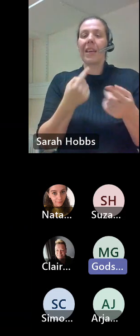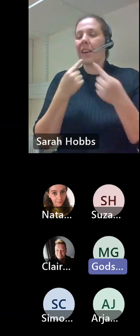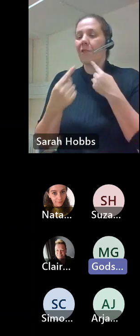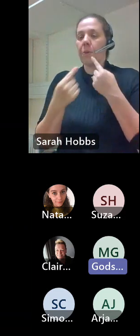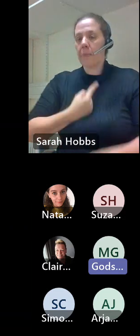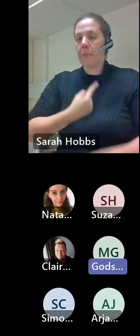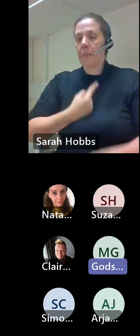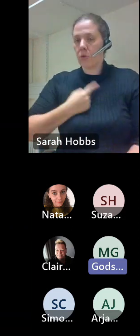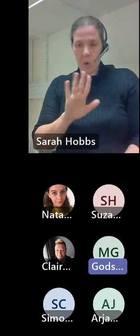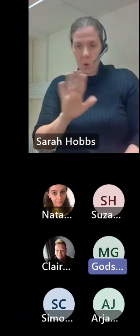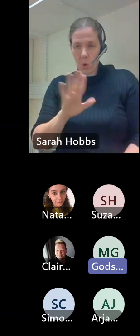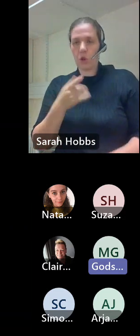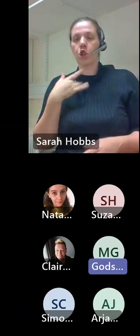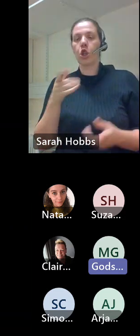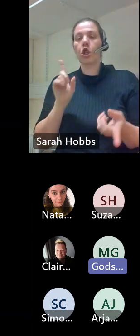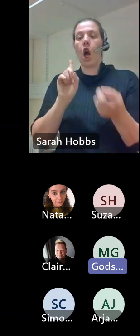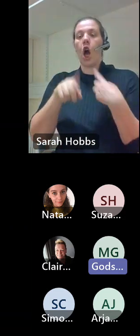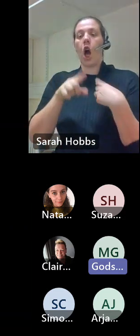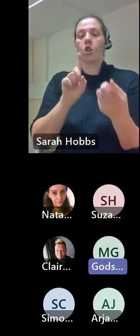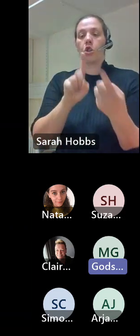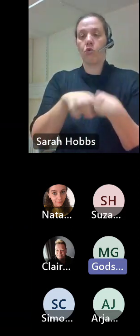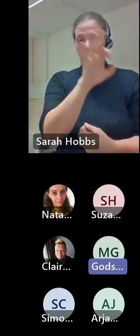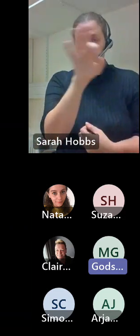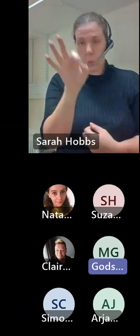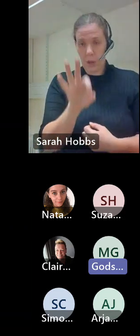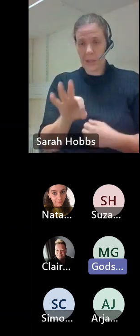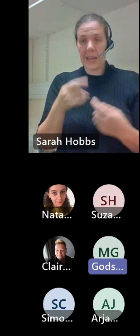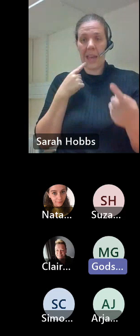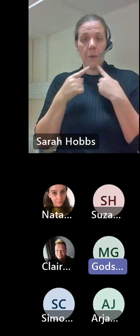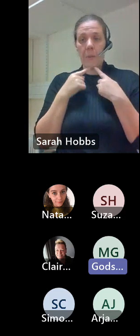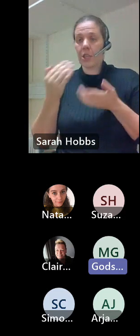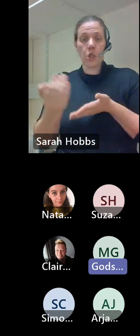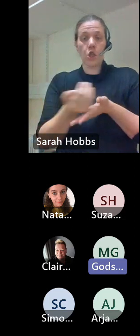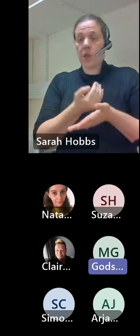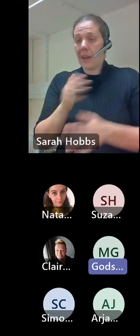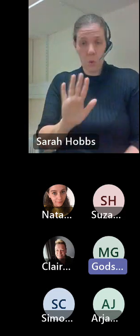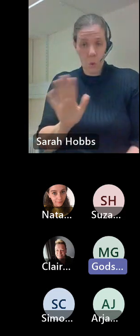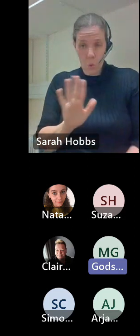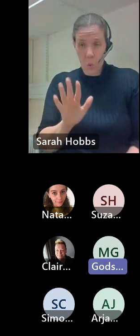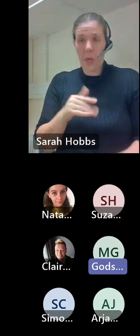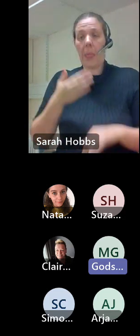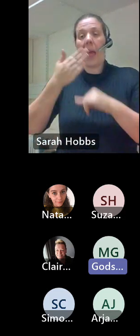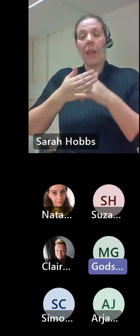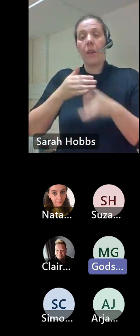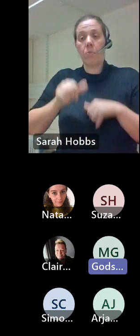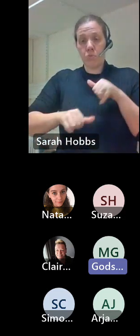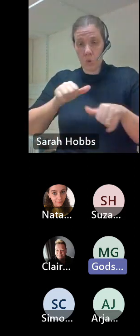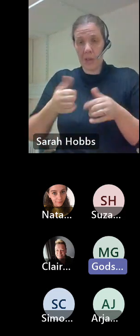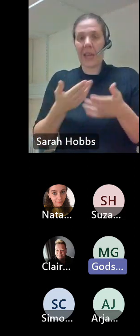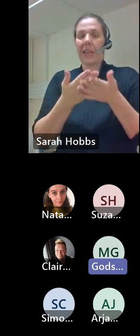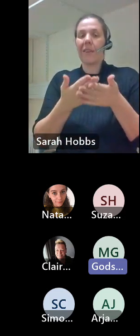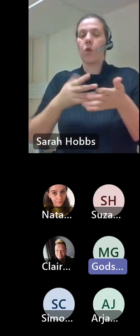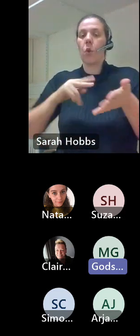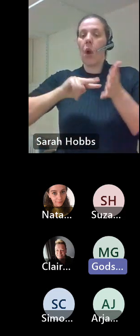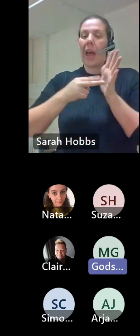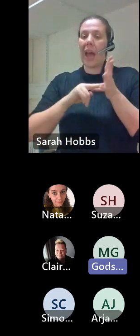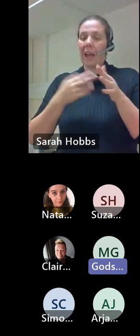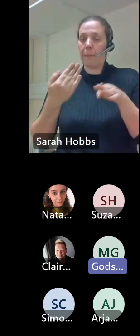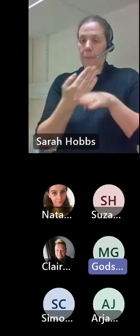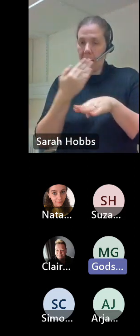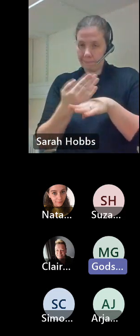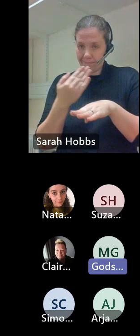yourself. You're just answering a set of questions. That information is not stored anywhere. And at the end of that process, it gives you an action plan. If you are